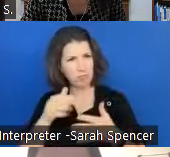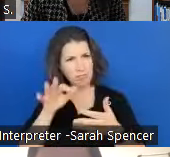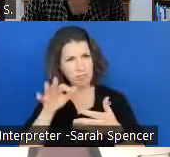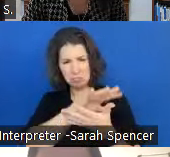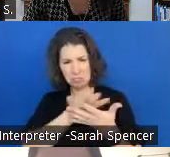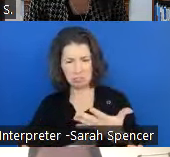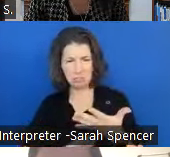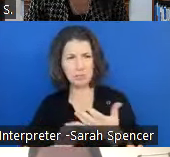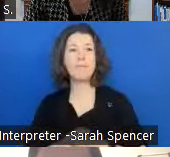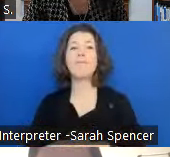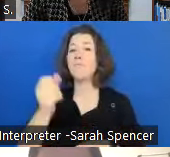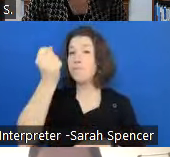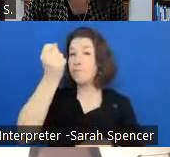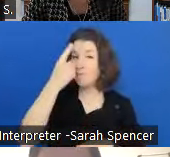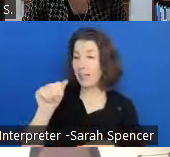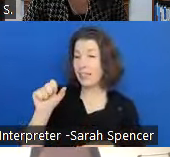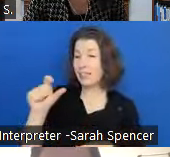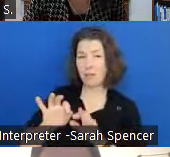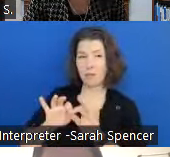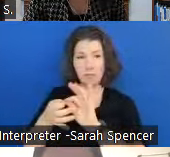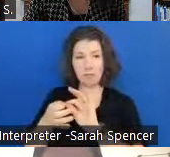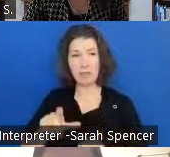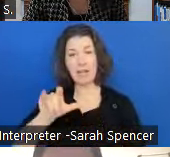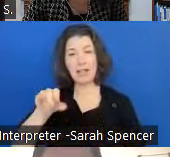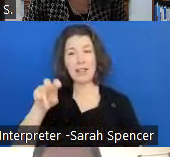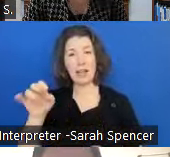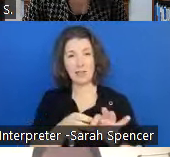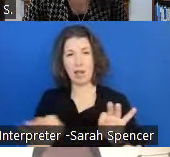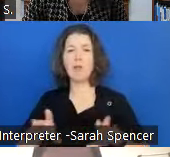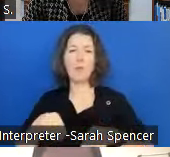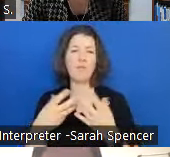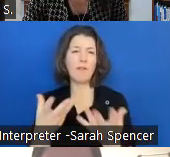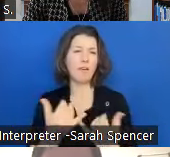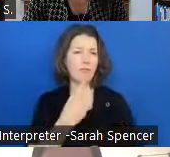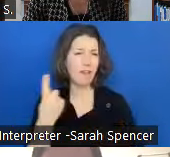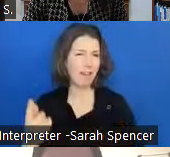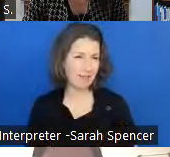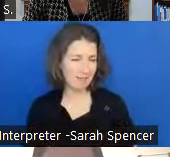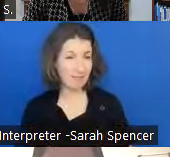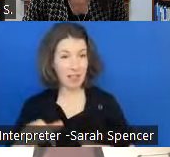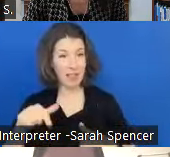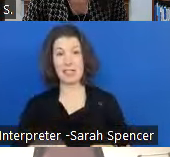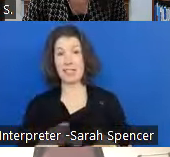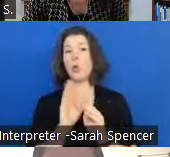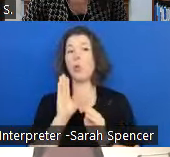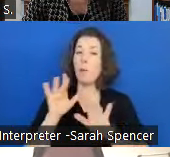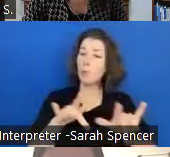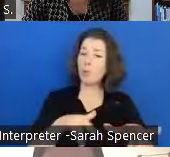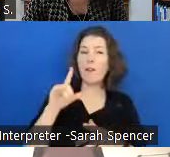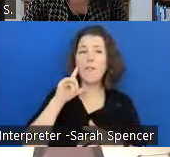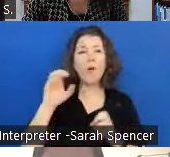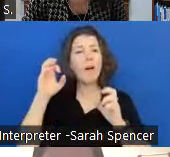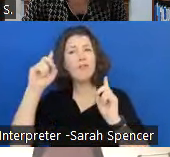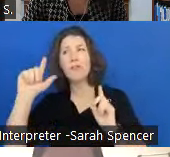Please note that ASL interpretation and live captioning are provided today. This session is being recorded for educational